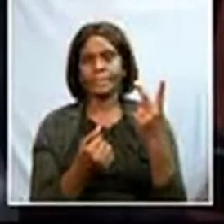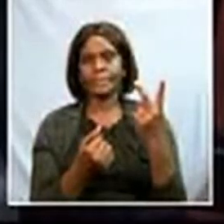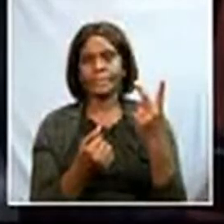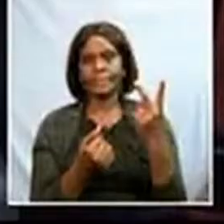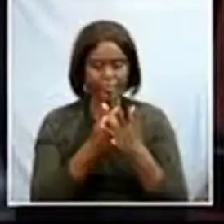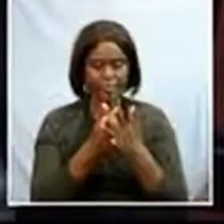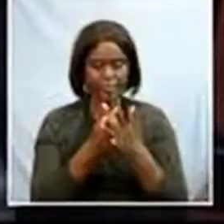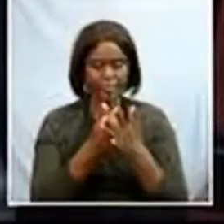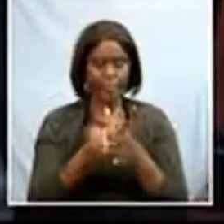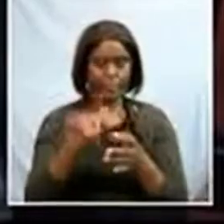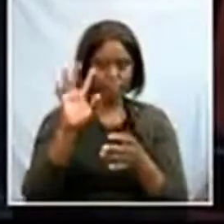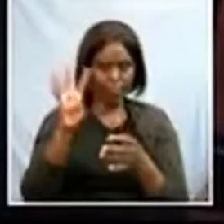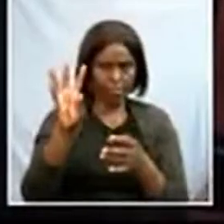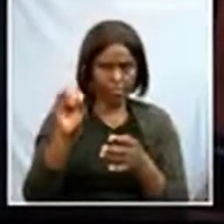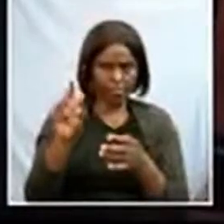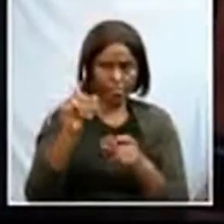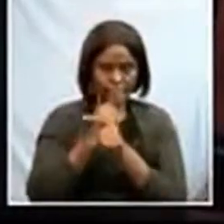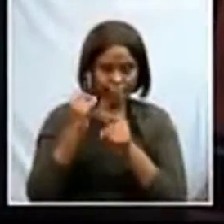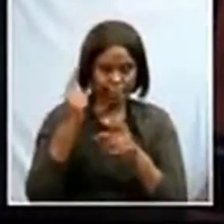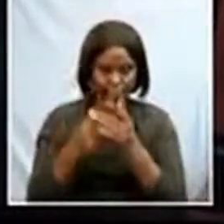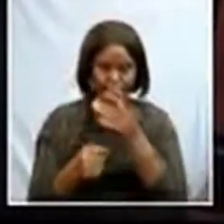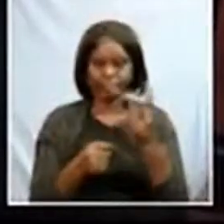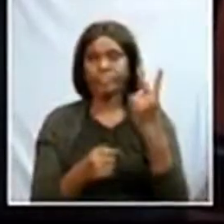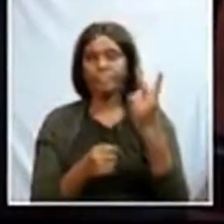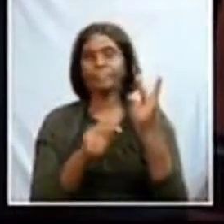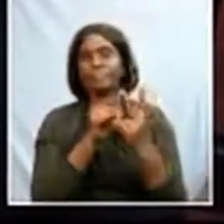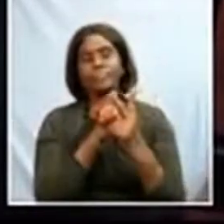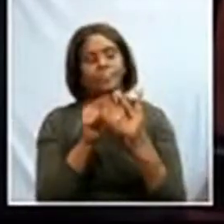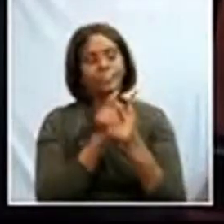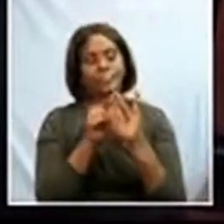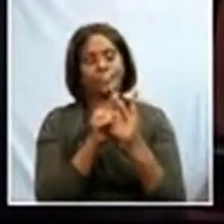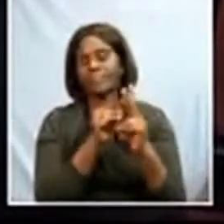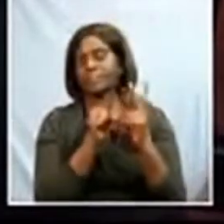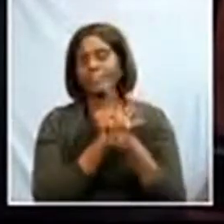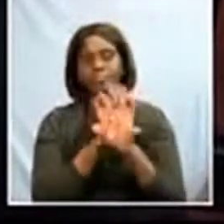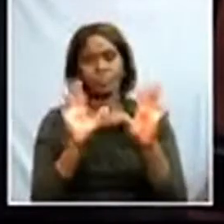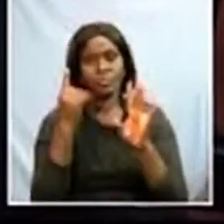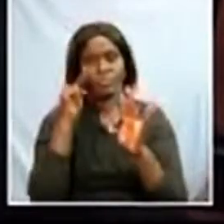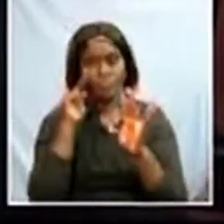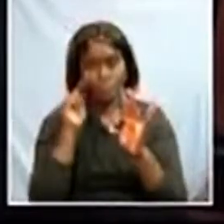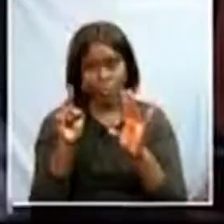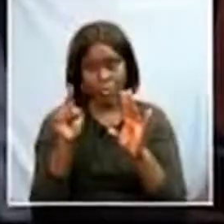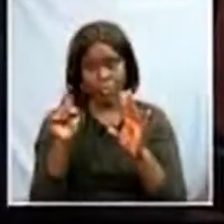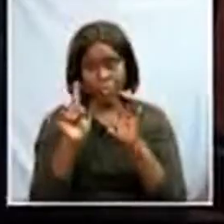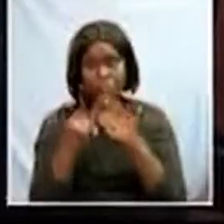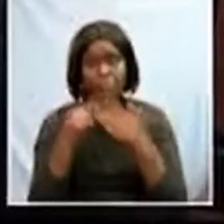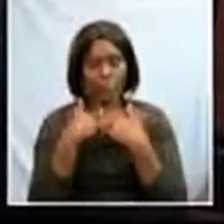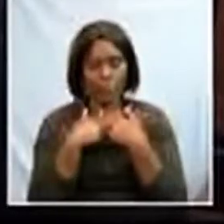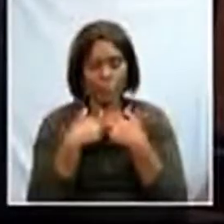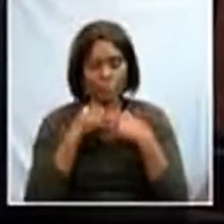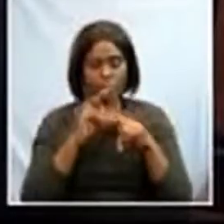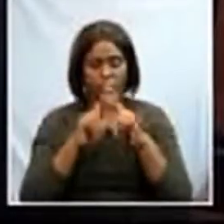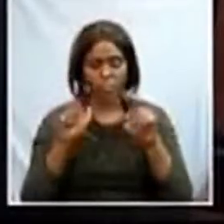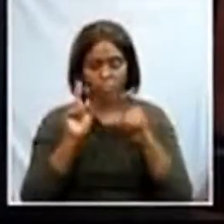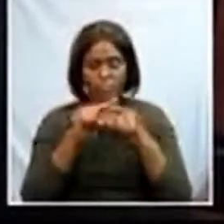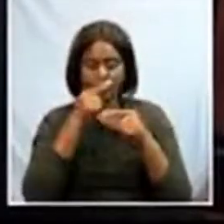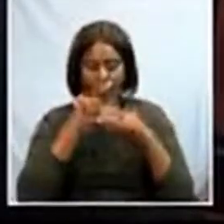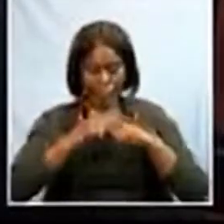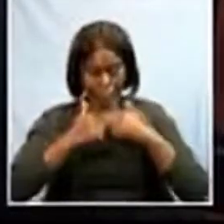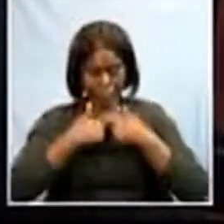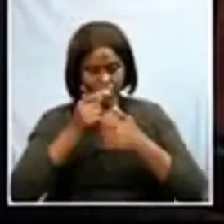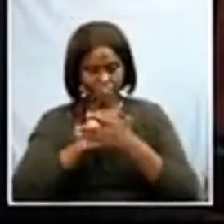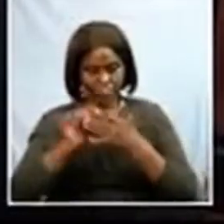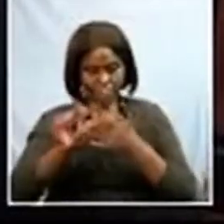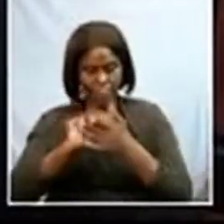All those 40 were just doing 2. For you to have, Chair, to say we have